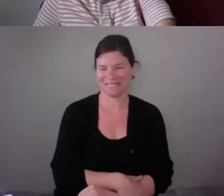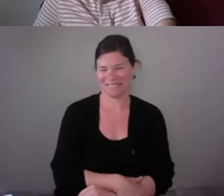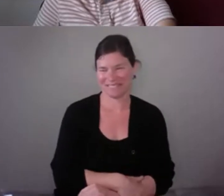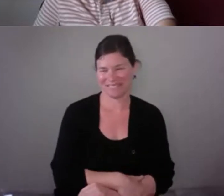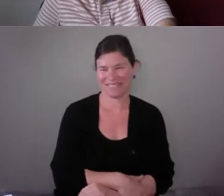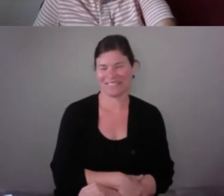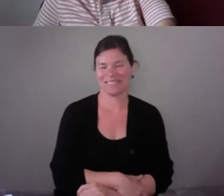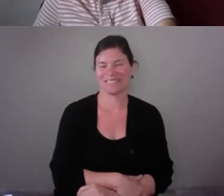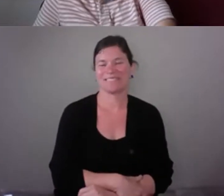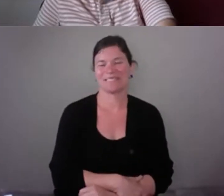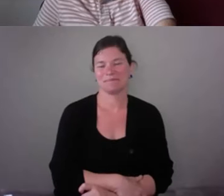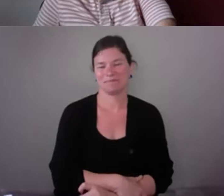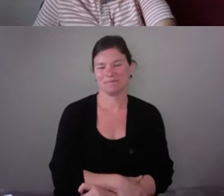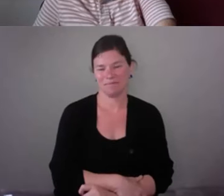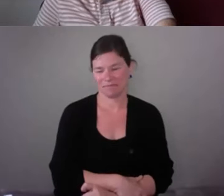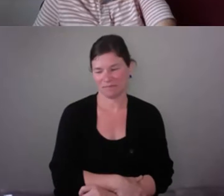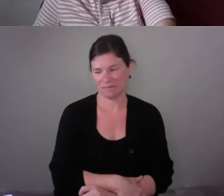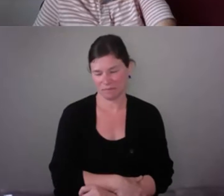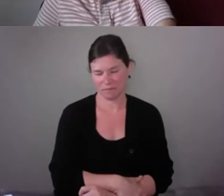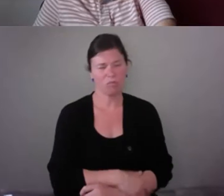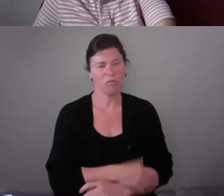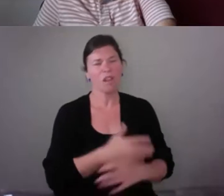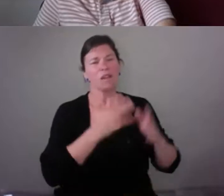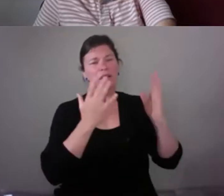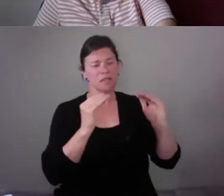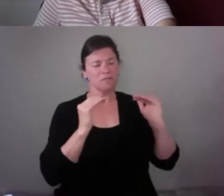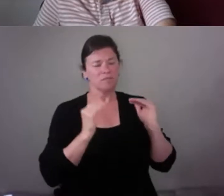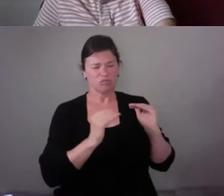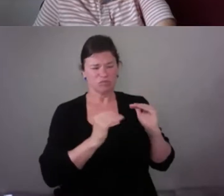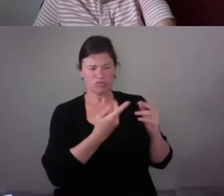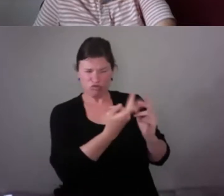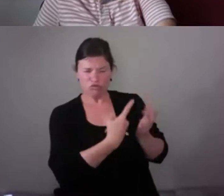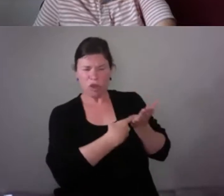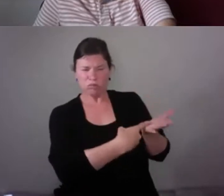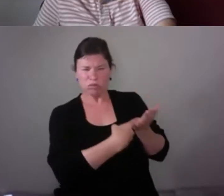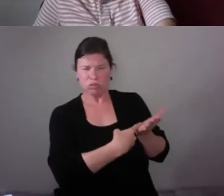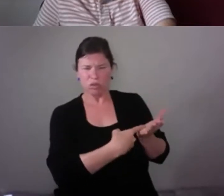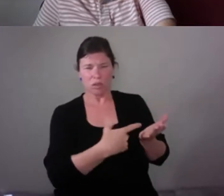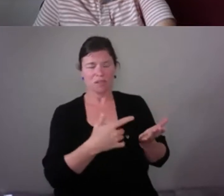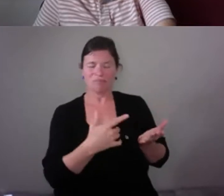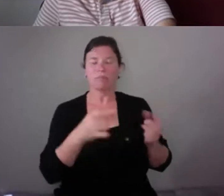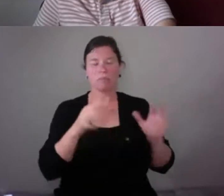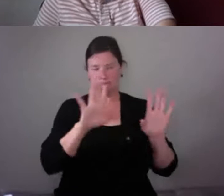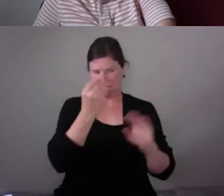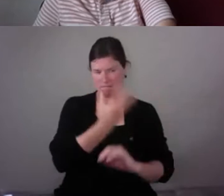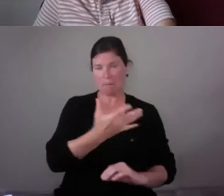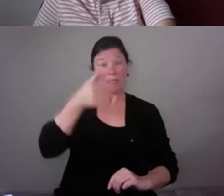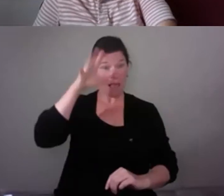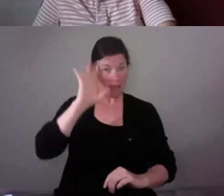because after talking to you, I feel like we have a thing in Alaska. We have a law